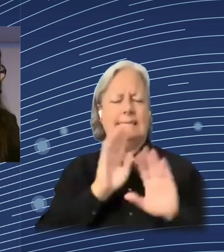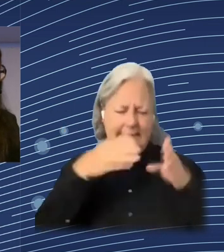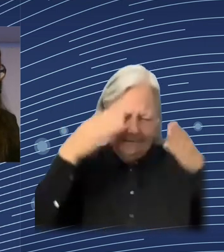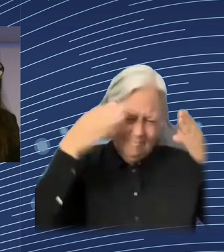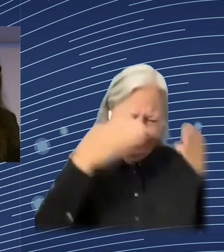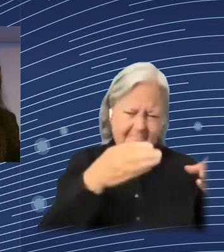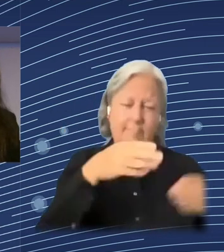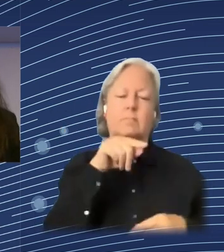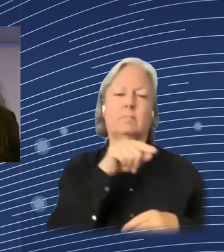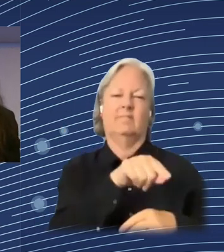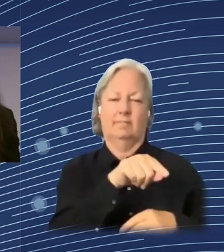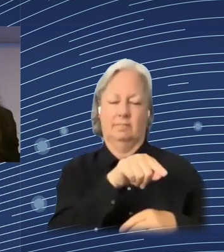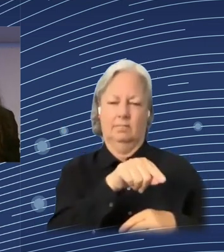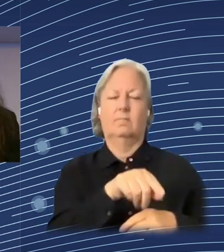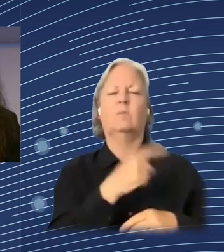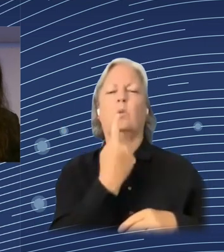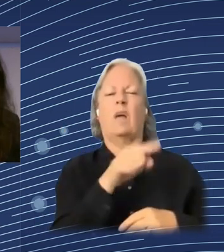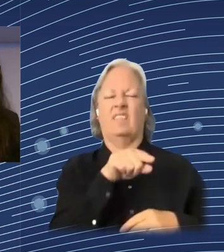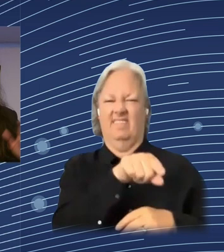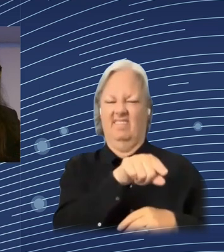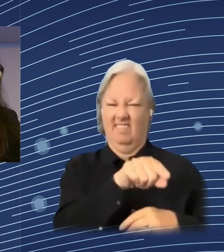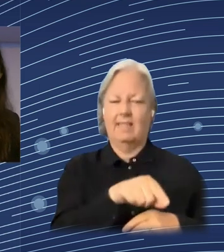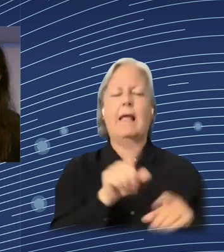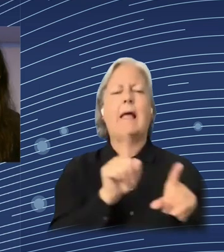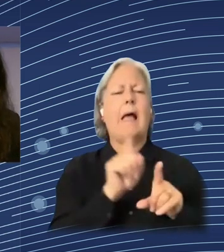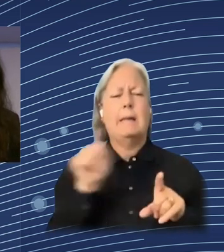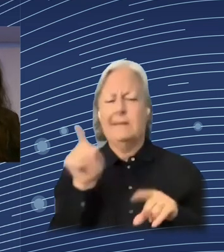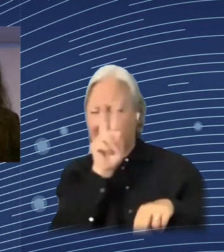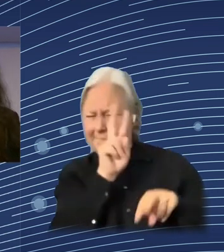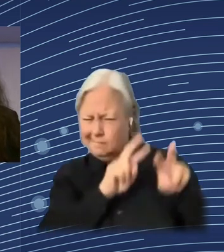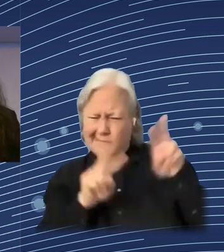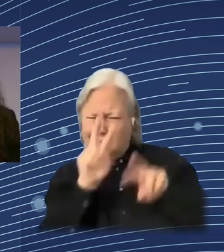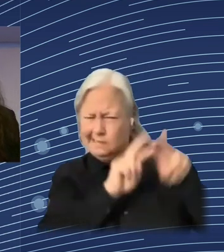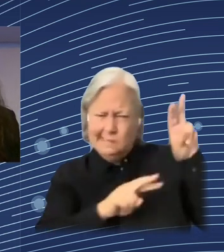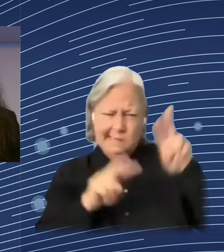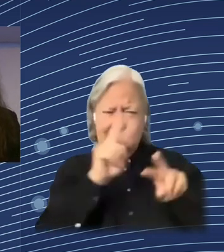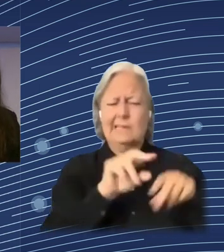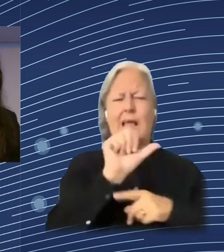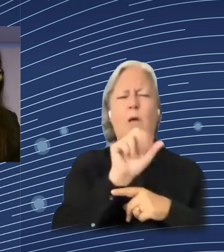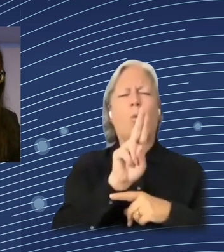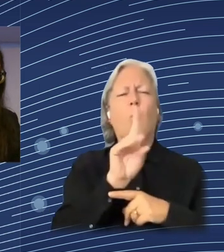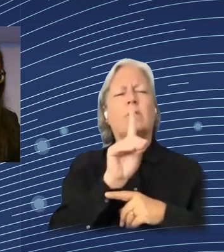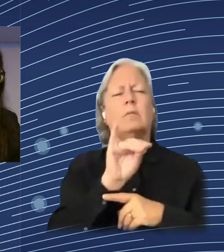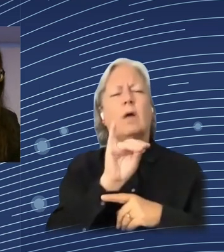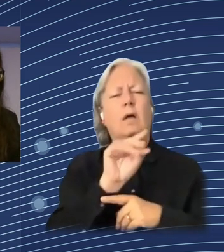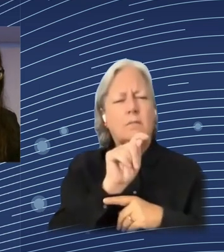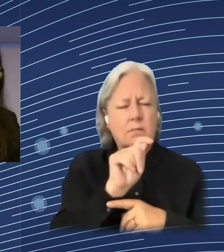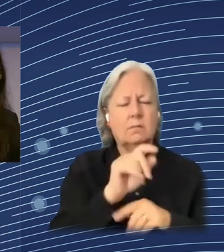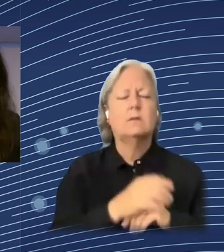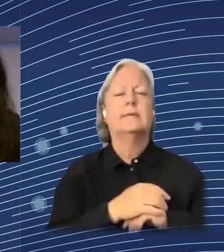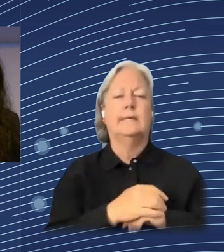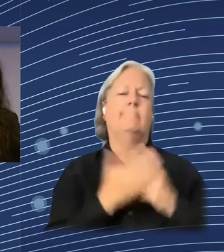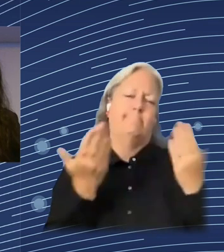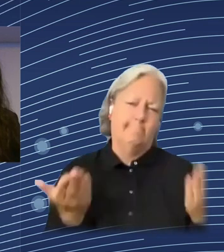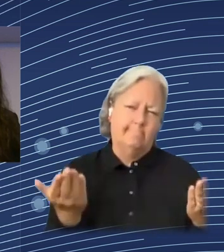is adversarial and internal auditing, algorithmic auditing in general. Basically, because we saw that could